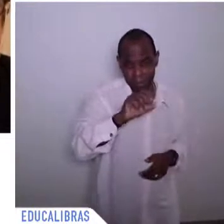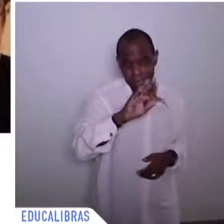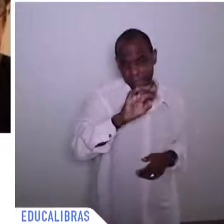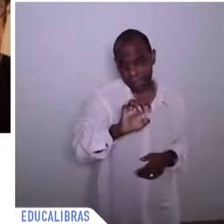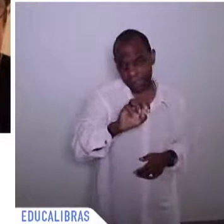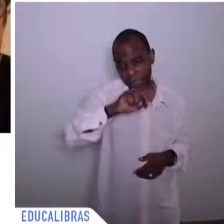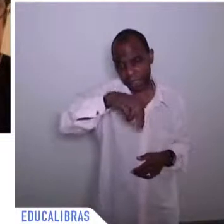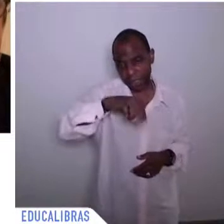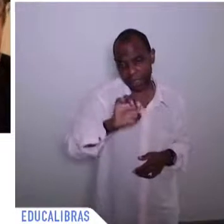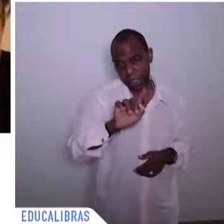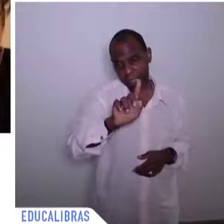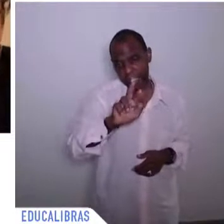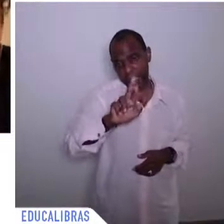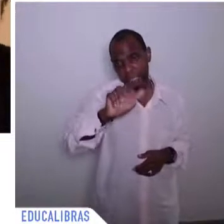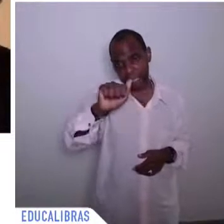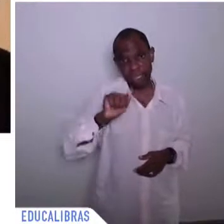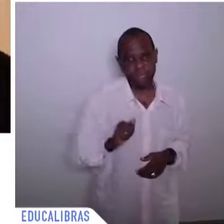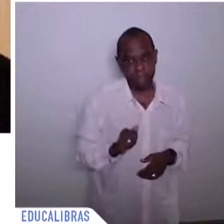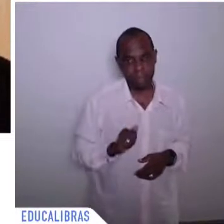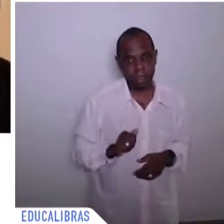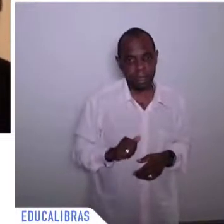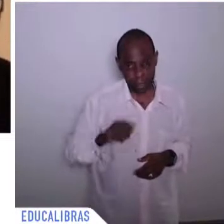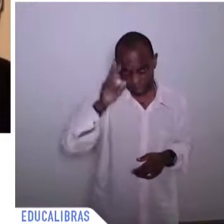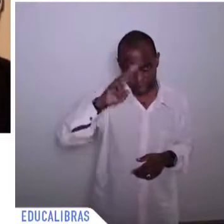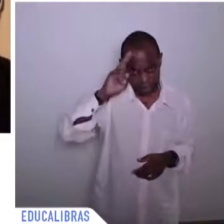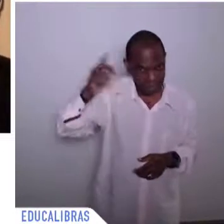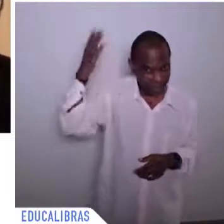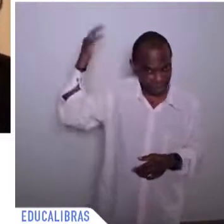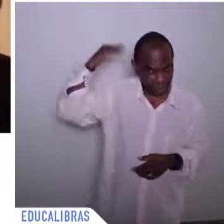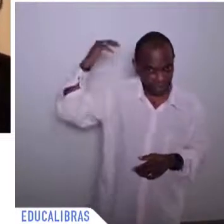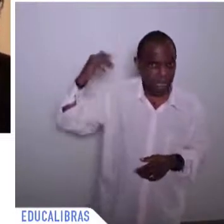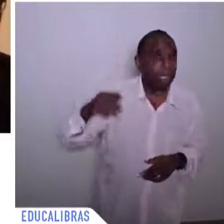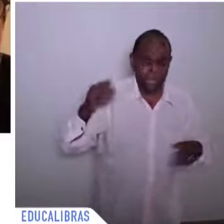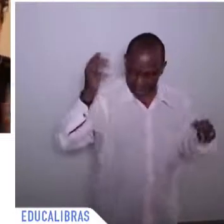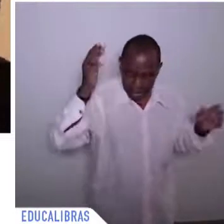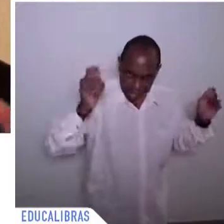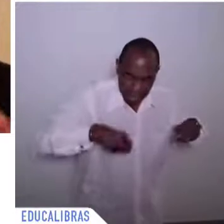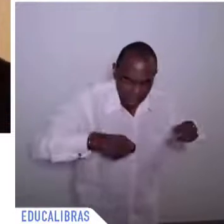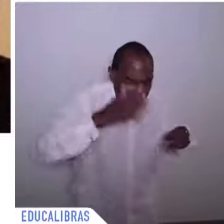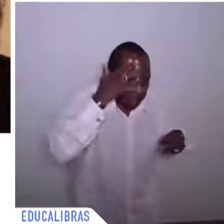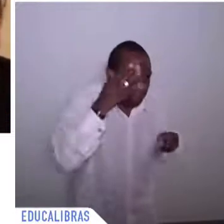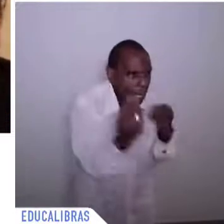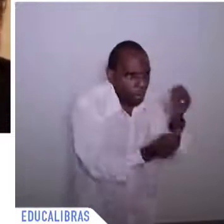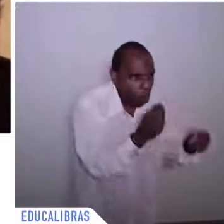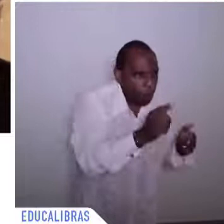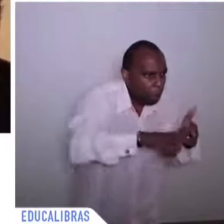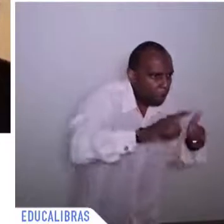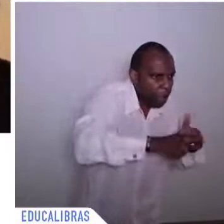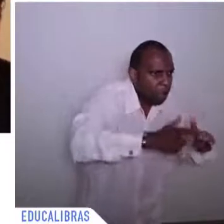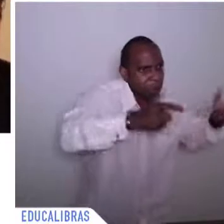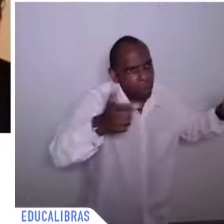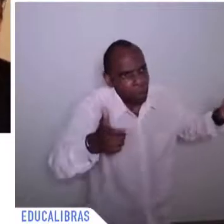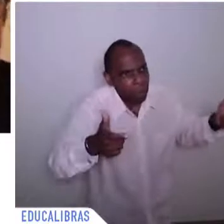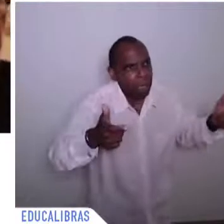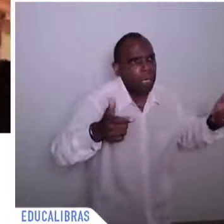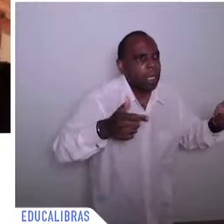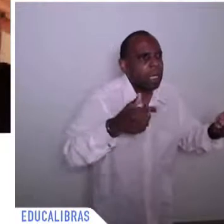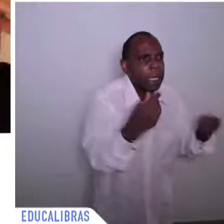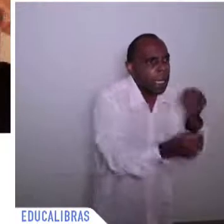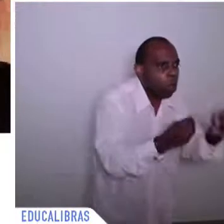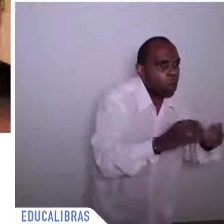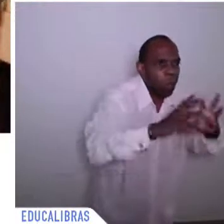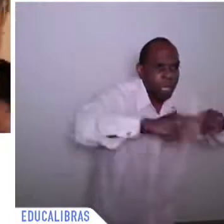Spanish flu, we couldn't see what that would represent to the European continent.